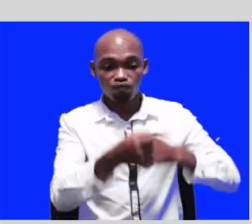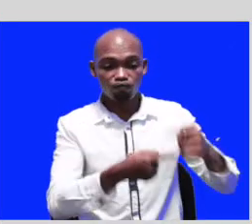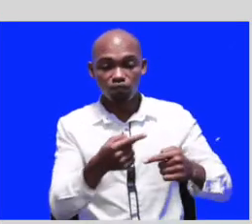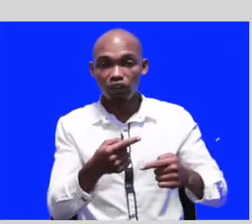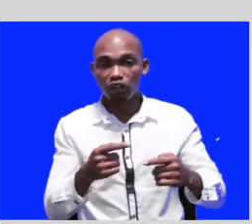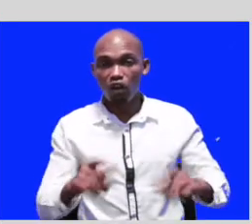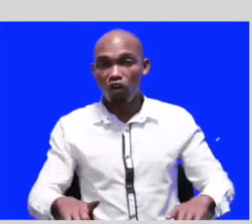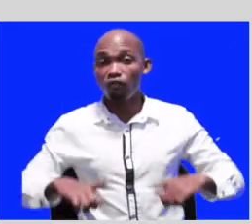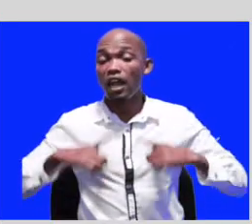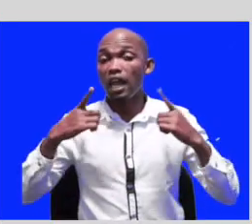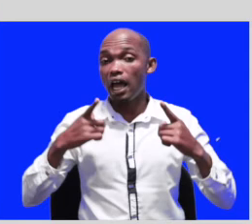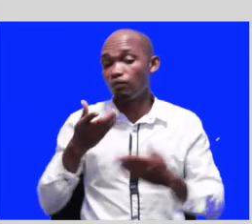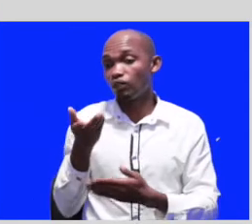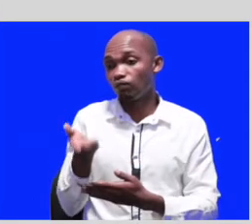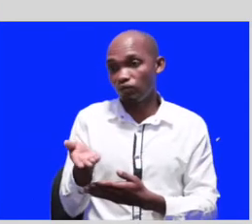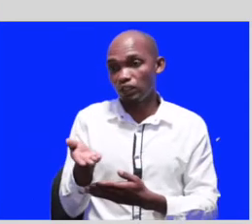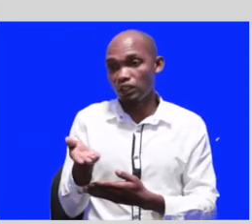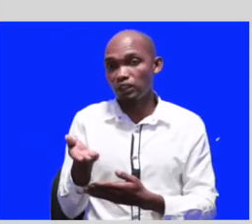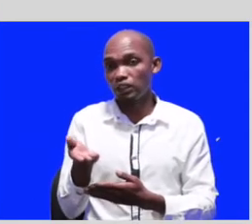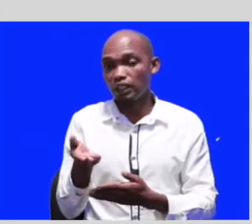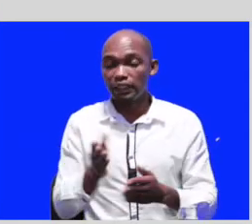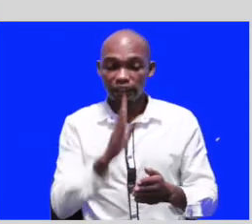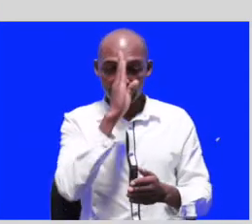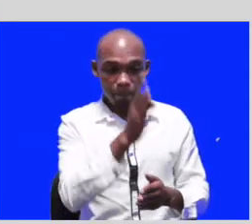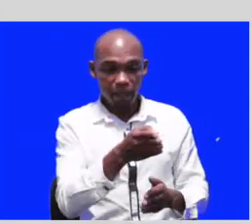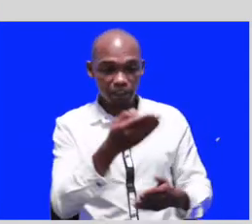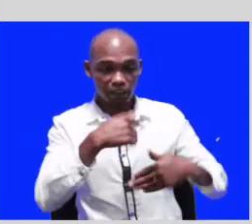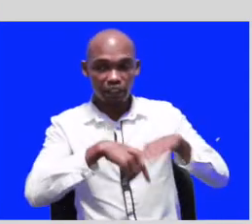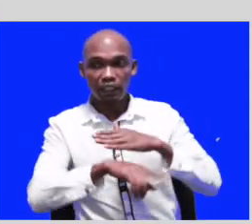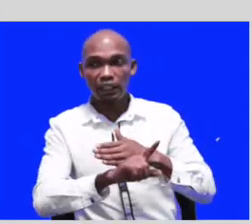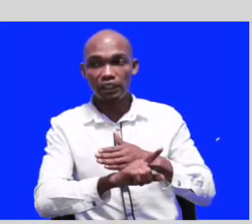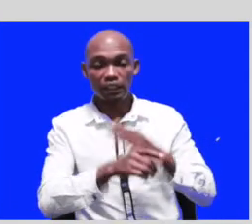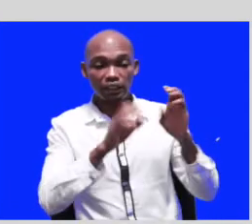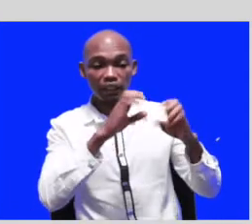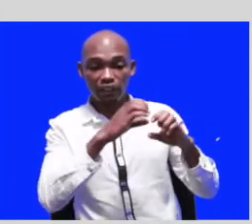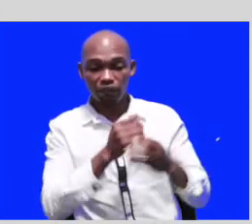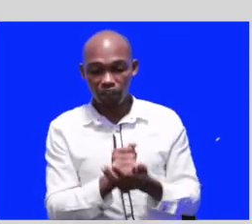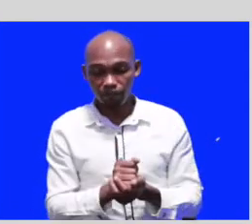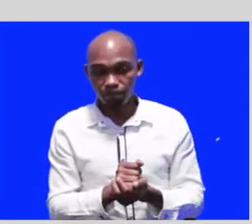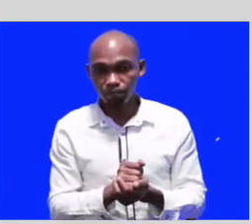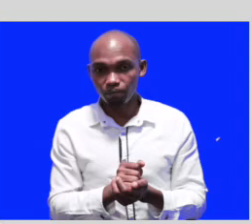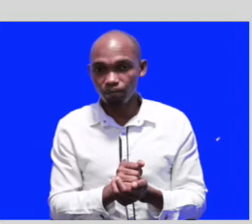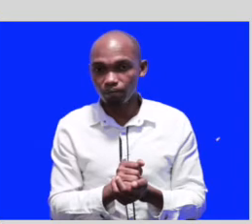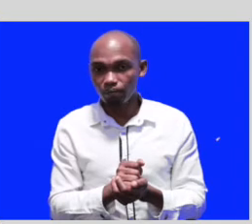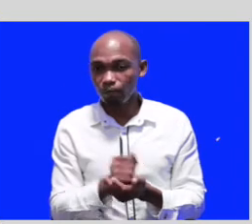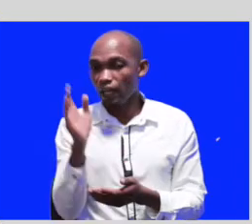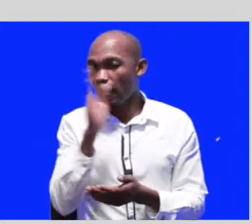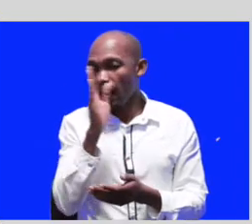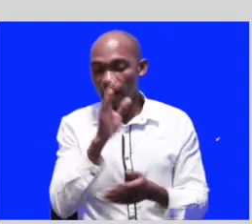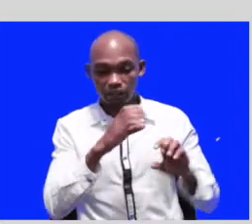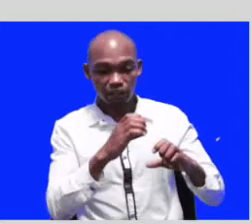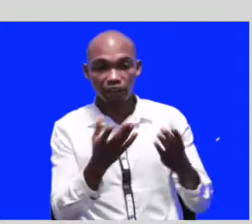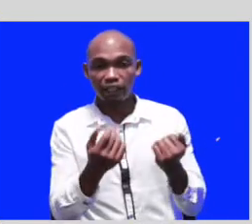the contribution of theologists, philosophers, and scientists. Early scientists put forward